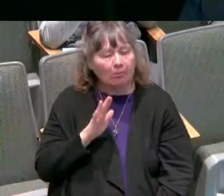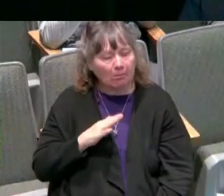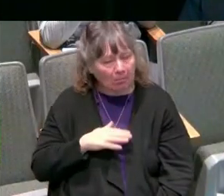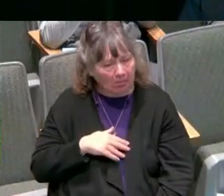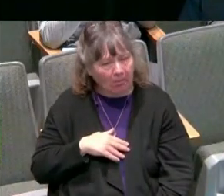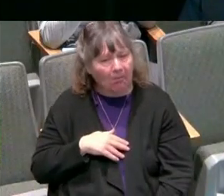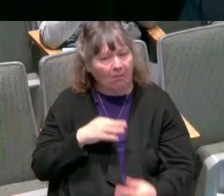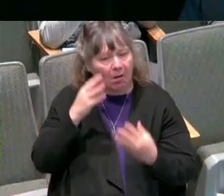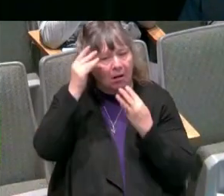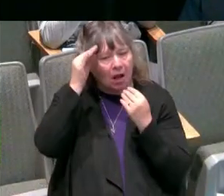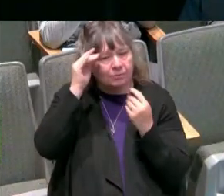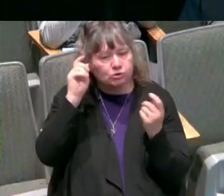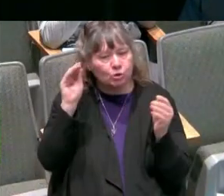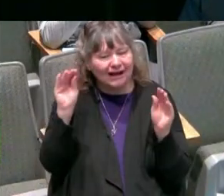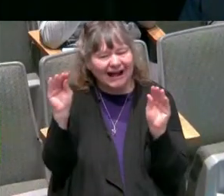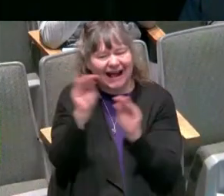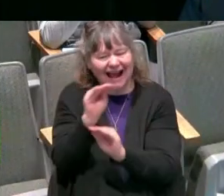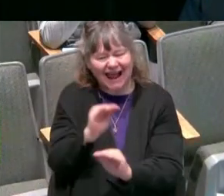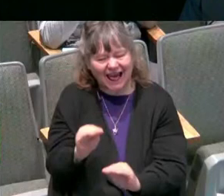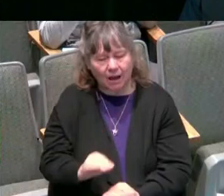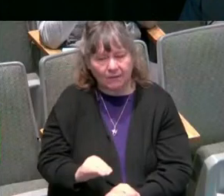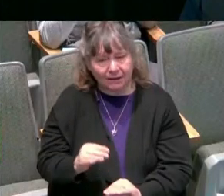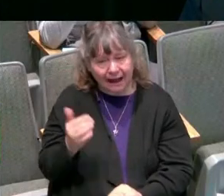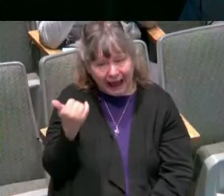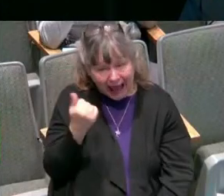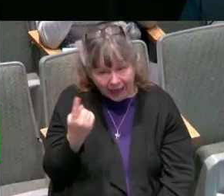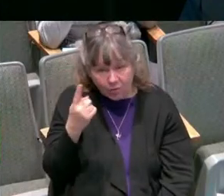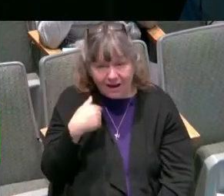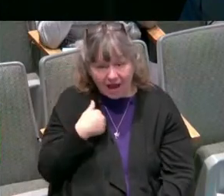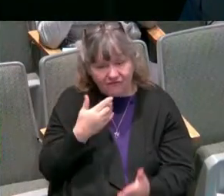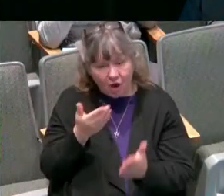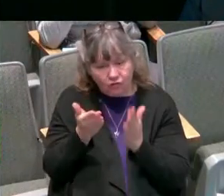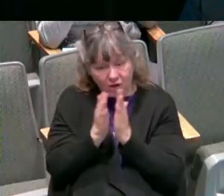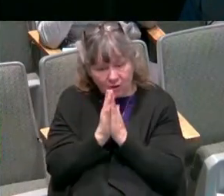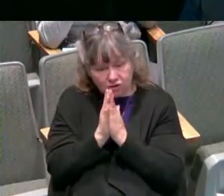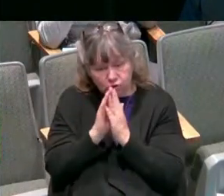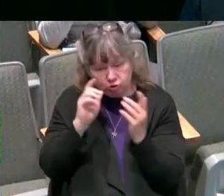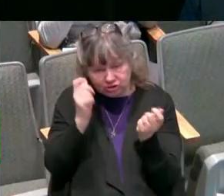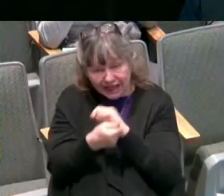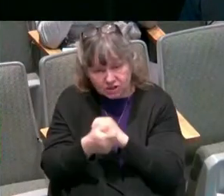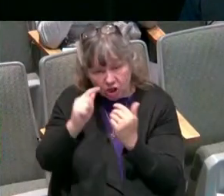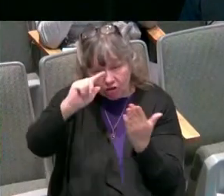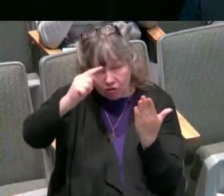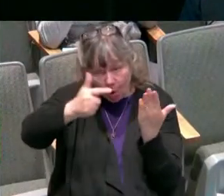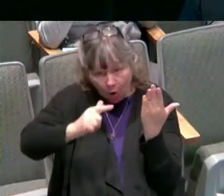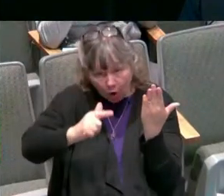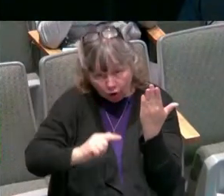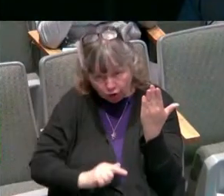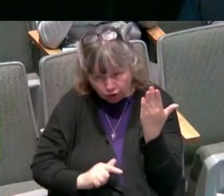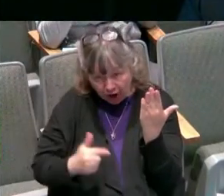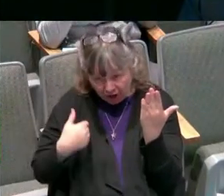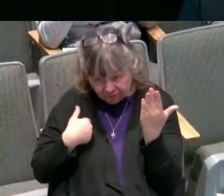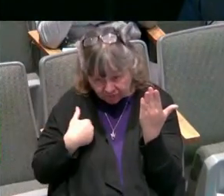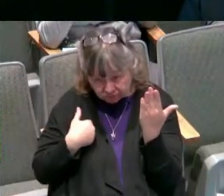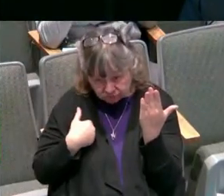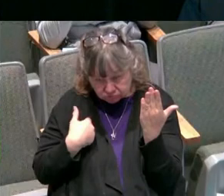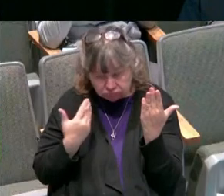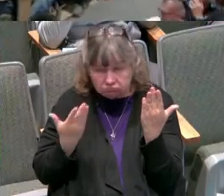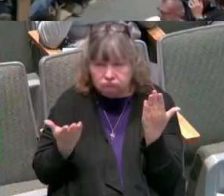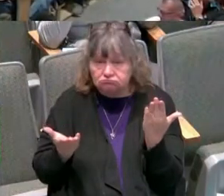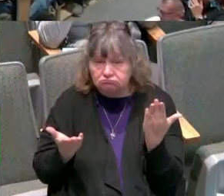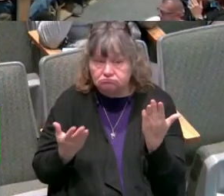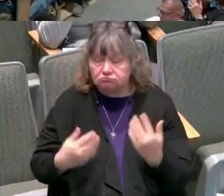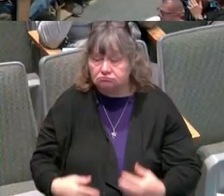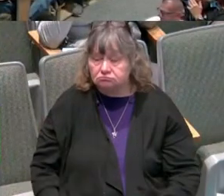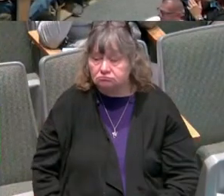to rearrange does anyone have a request to change order